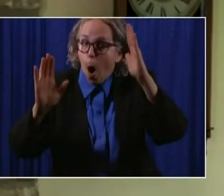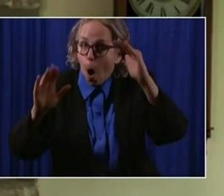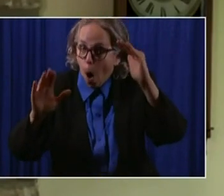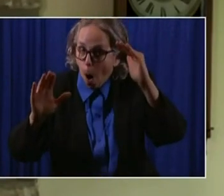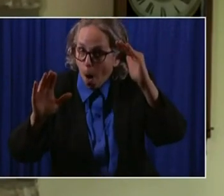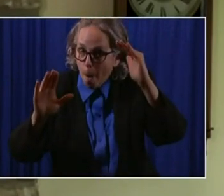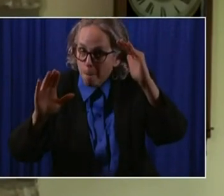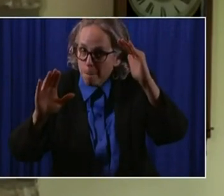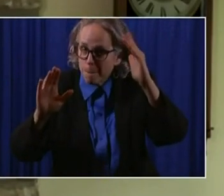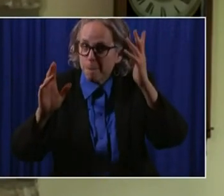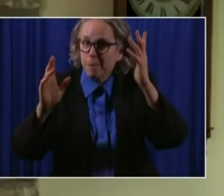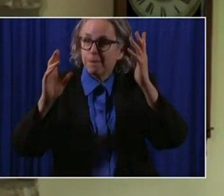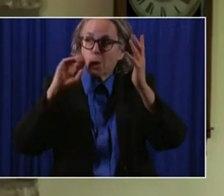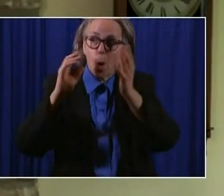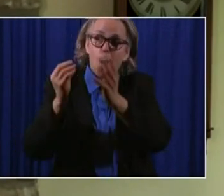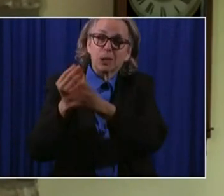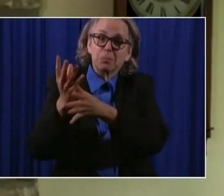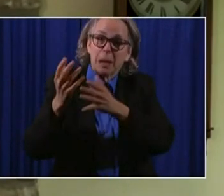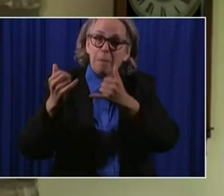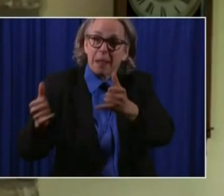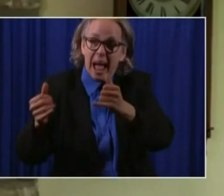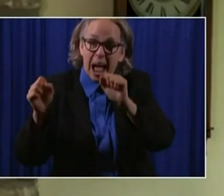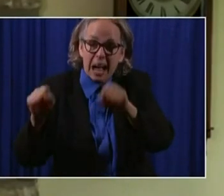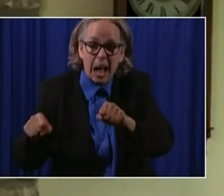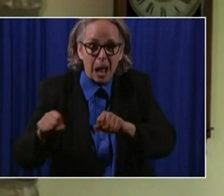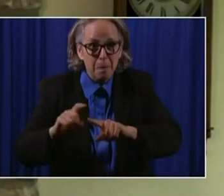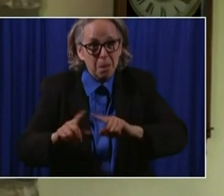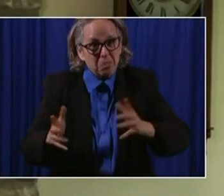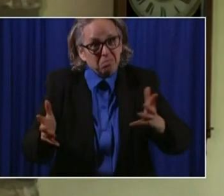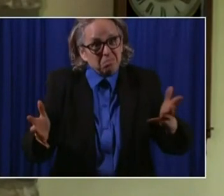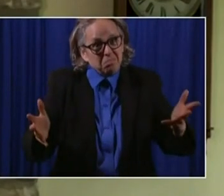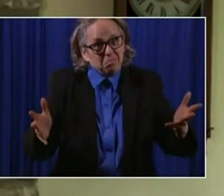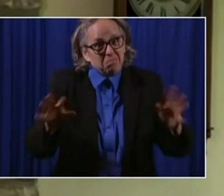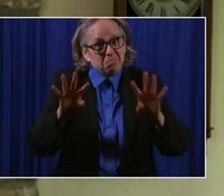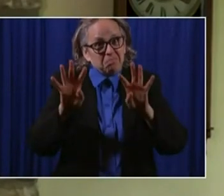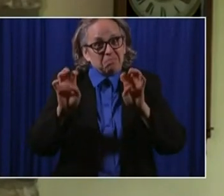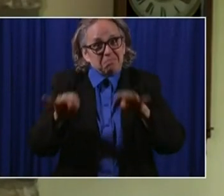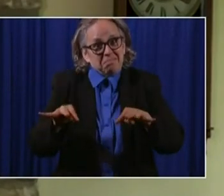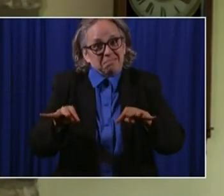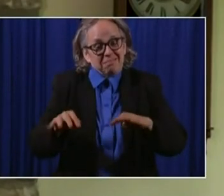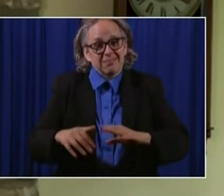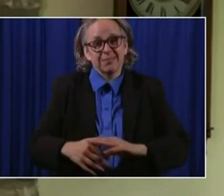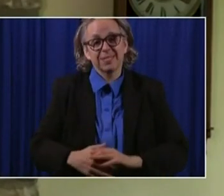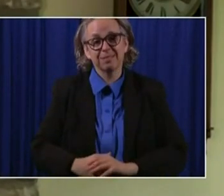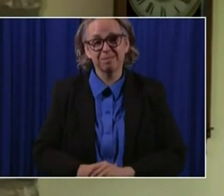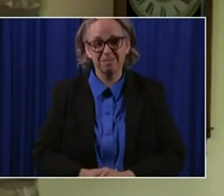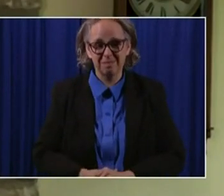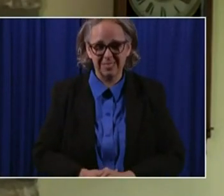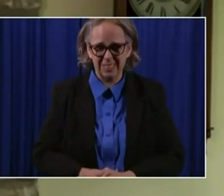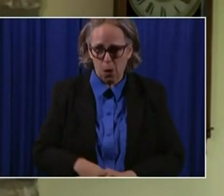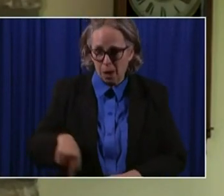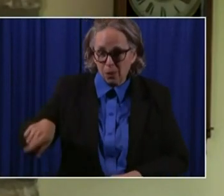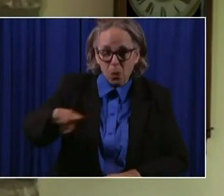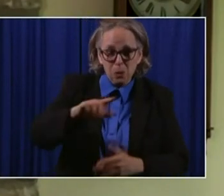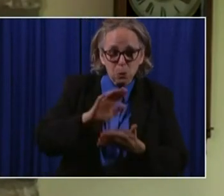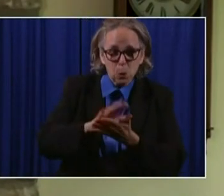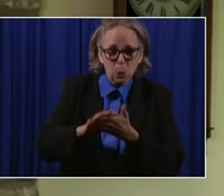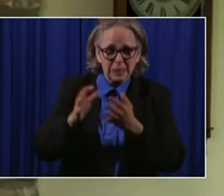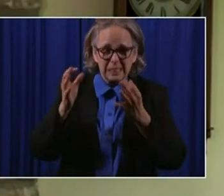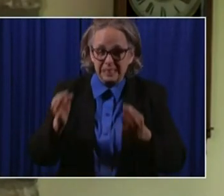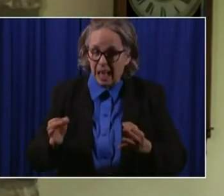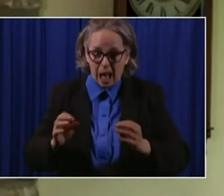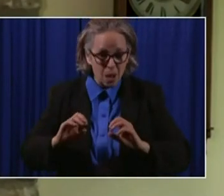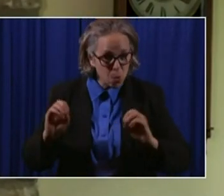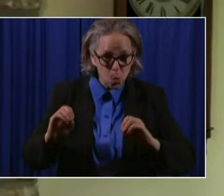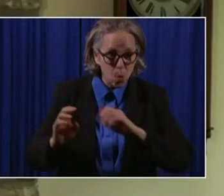season. They've already made the decision not to play in the fall, so we don't want to exclude those children either. We want to